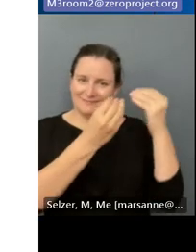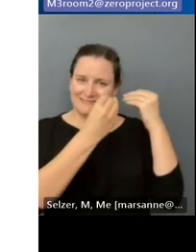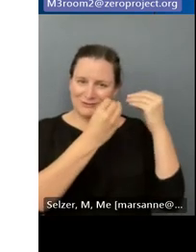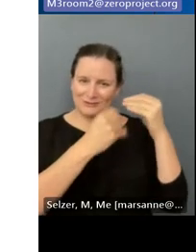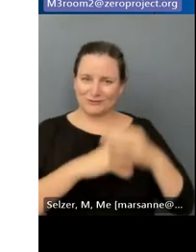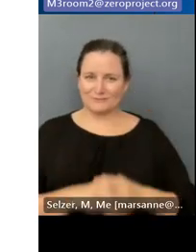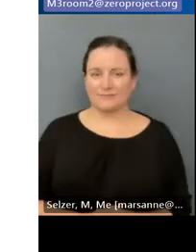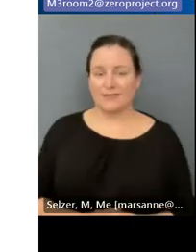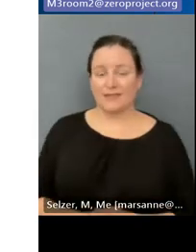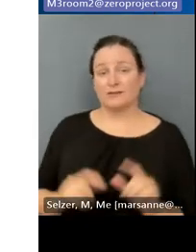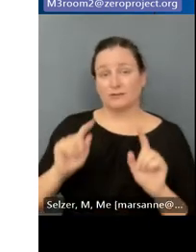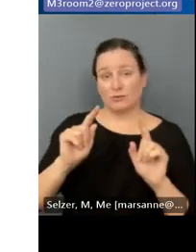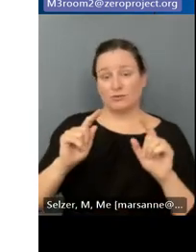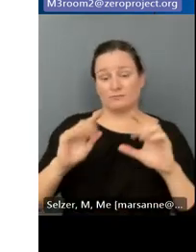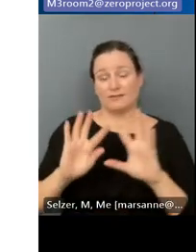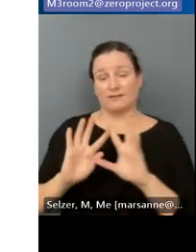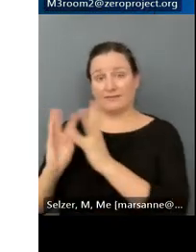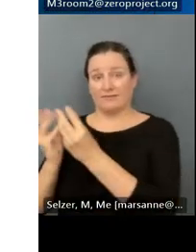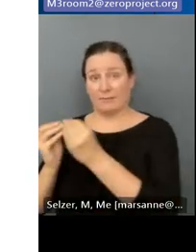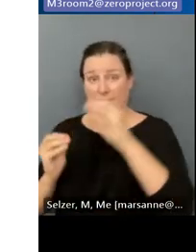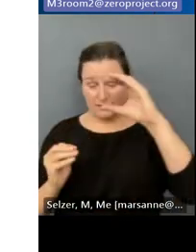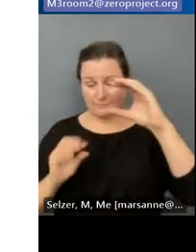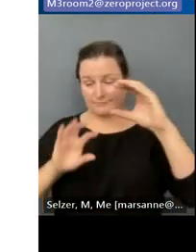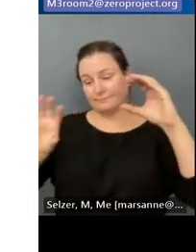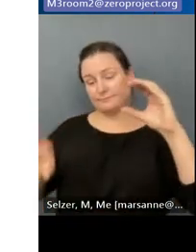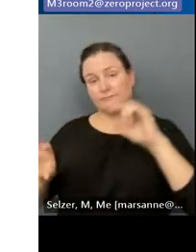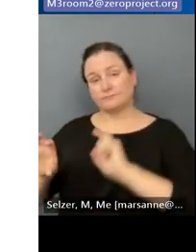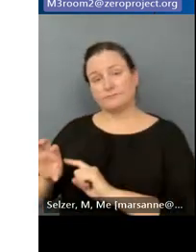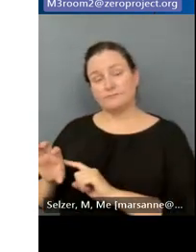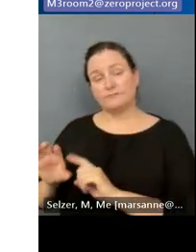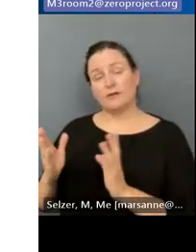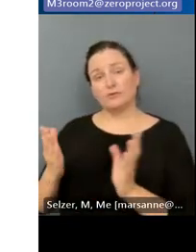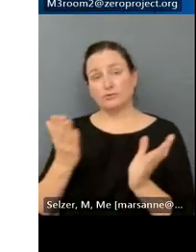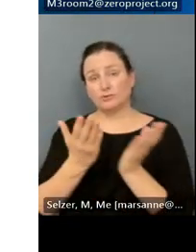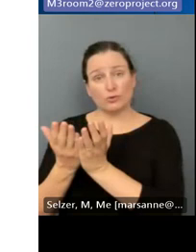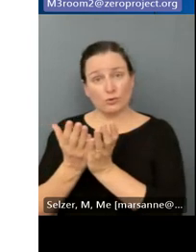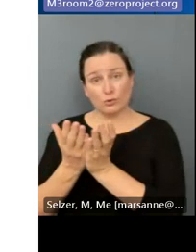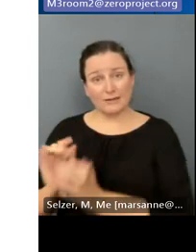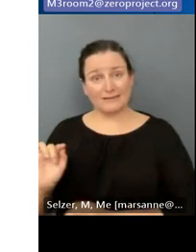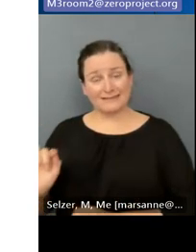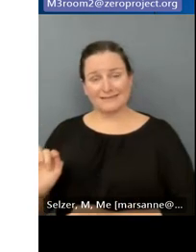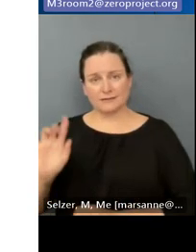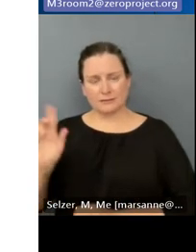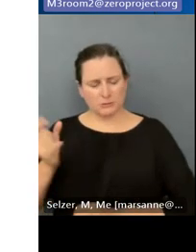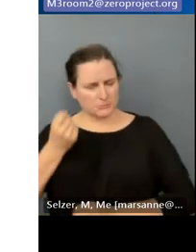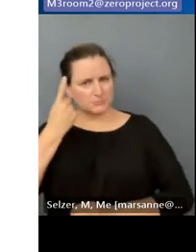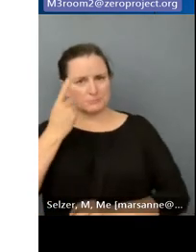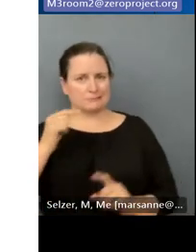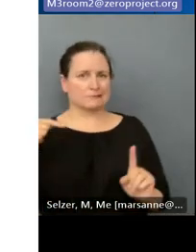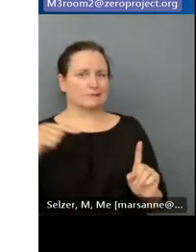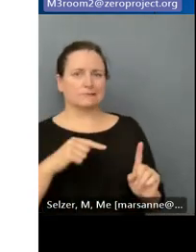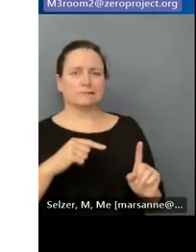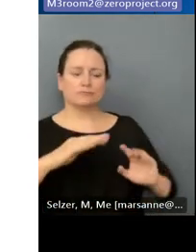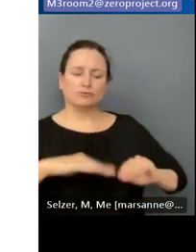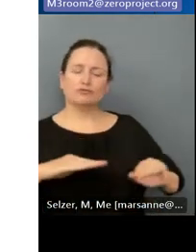what is the values, what is the principle. Because many times in Brazil, the